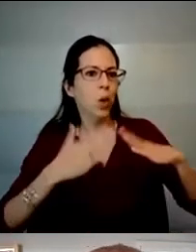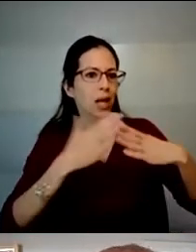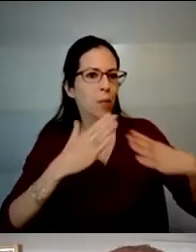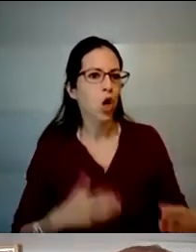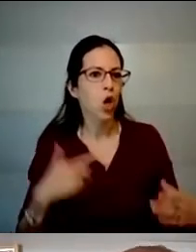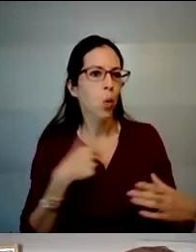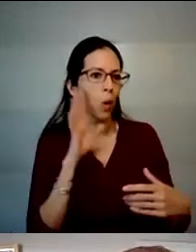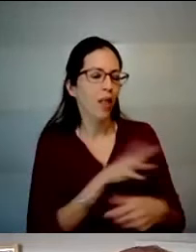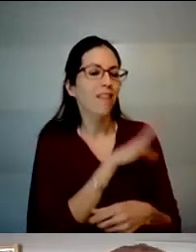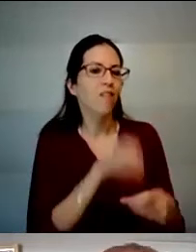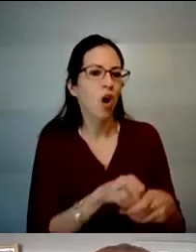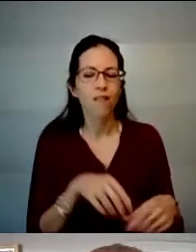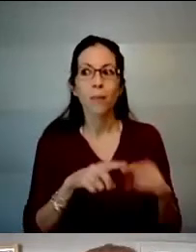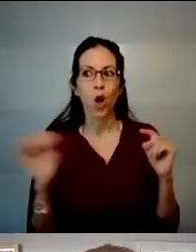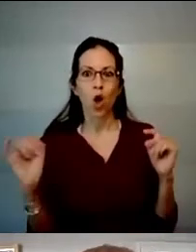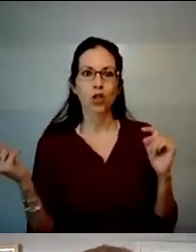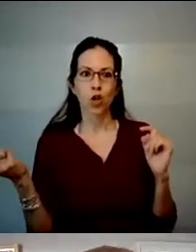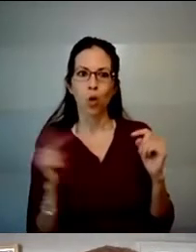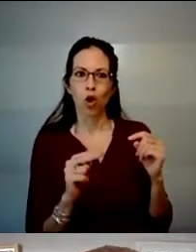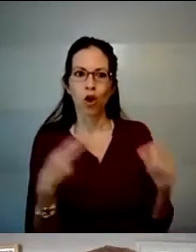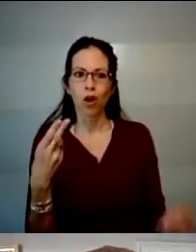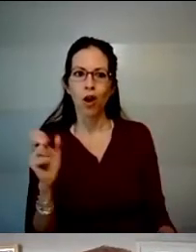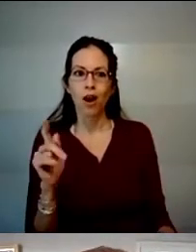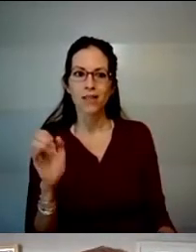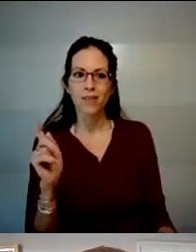were very, very much looking at the hospitality platform